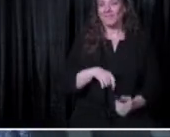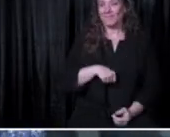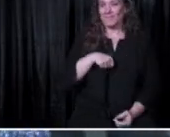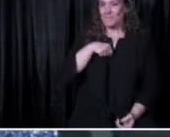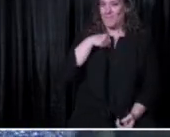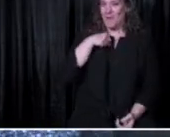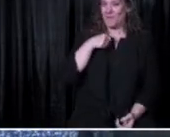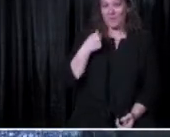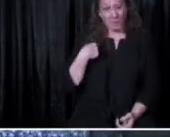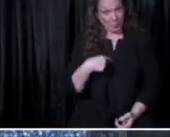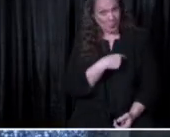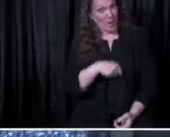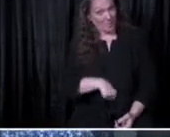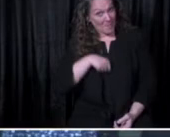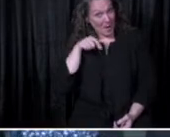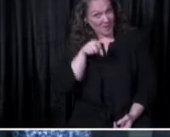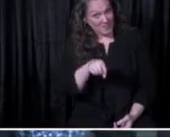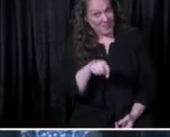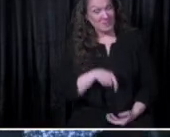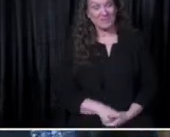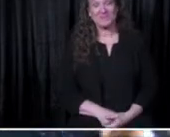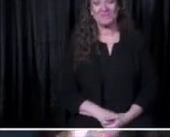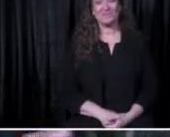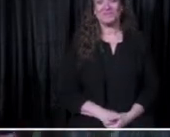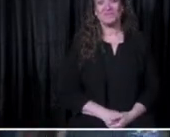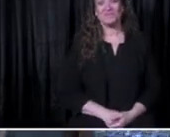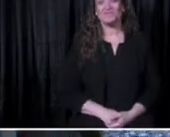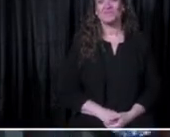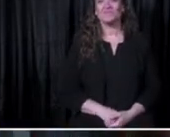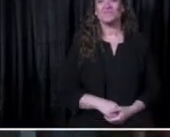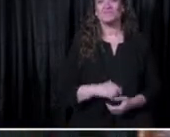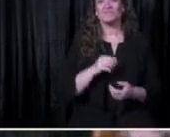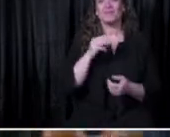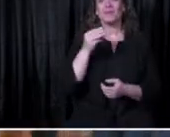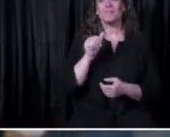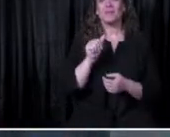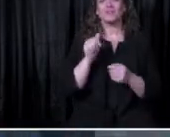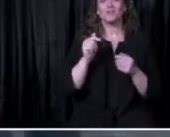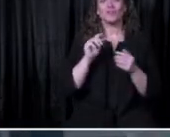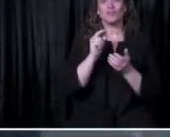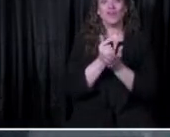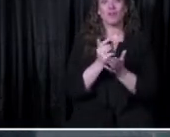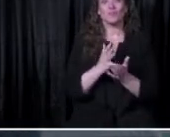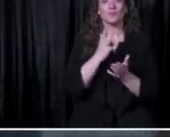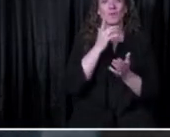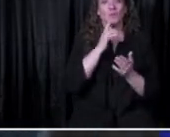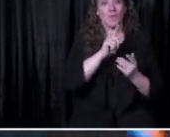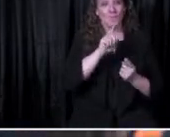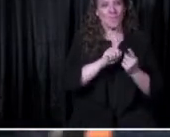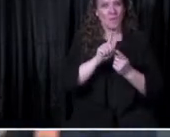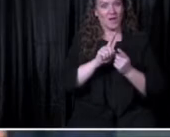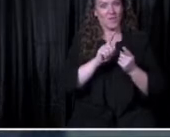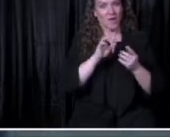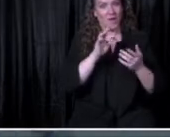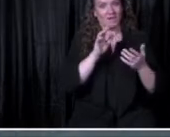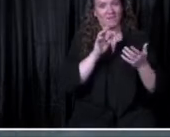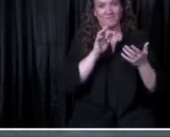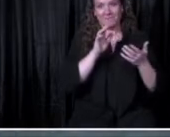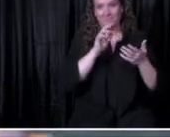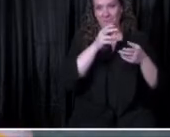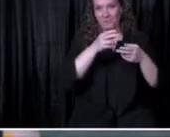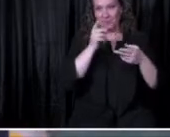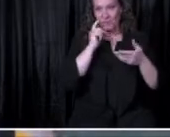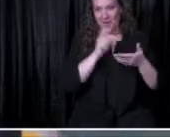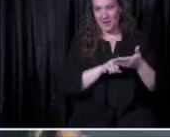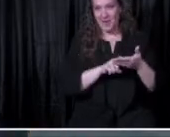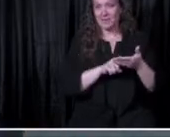very proud of you. The master's graduates will be individually recognized today. We ask that the audience and